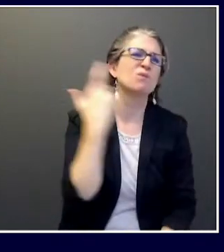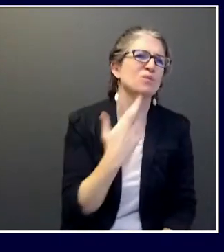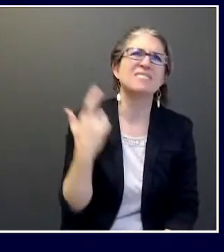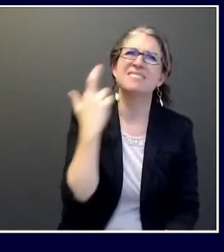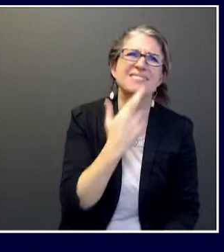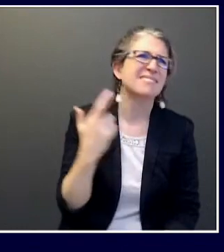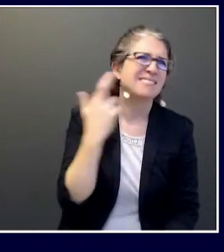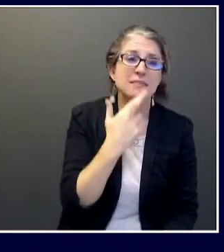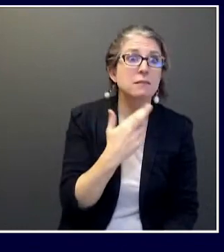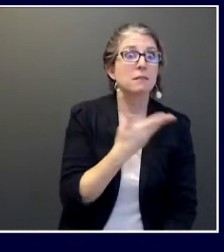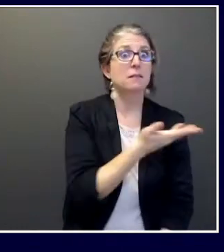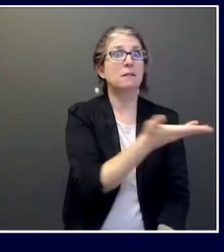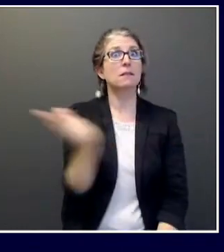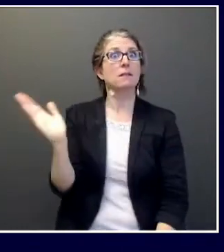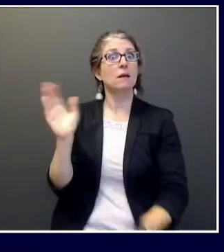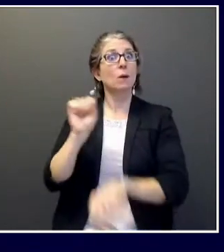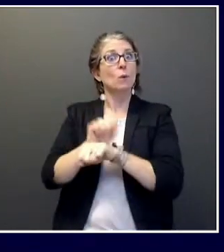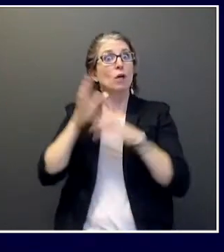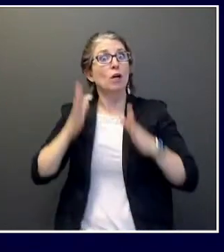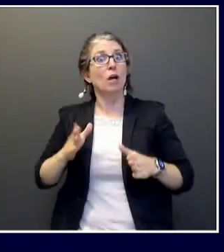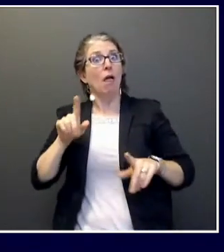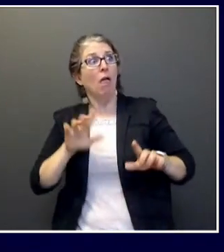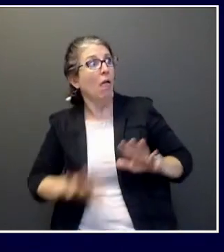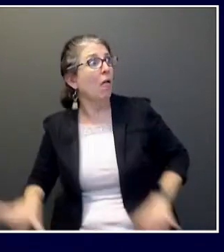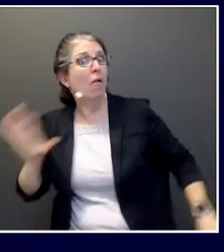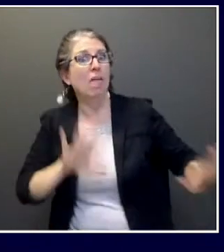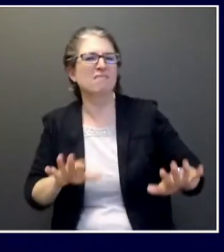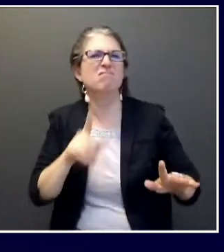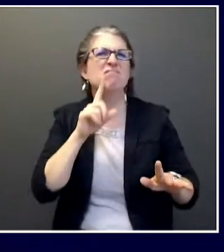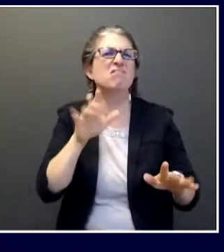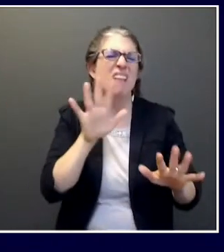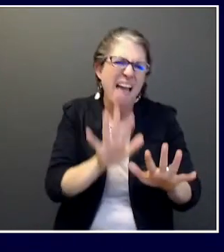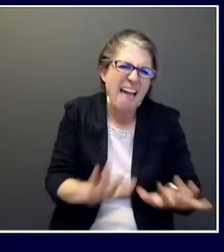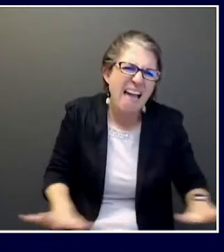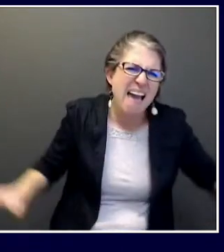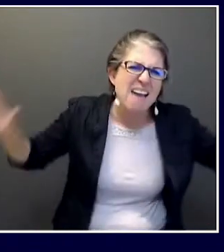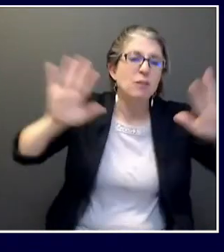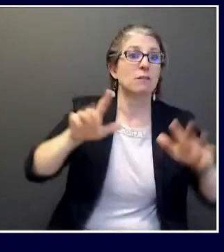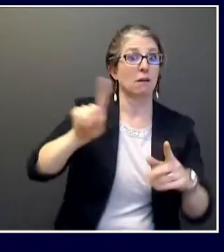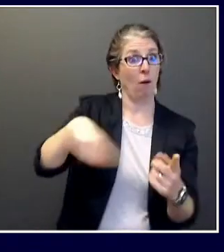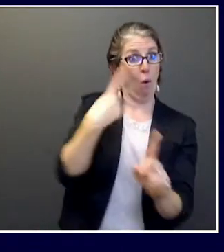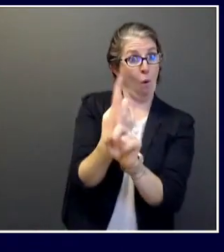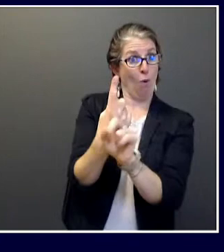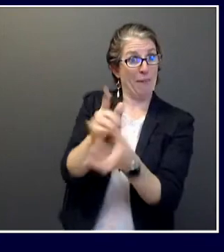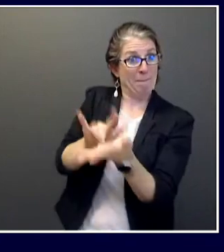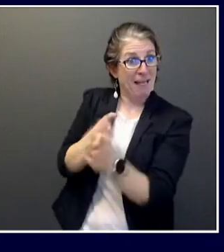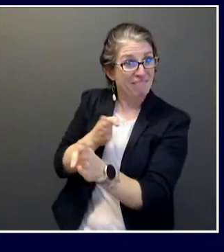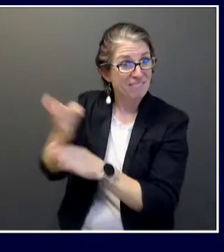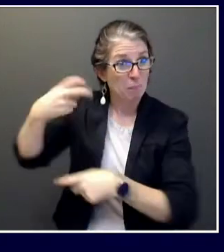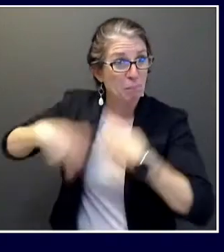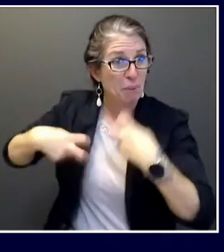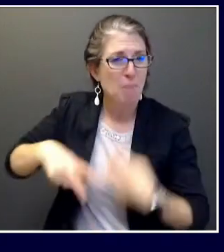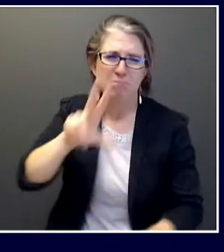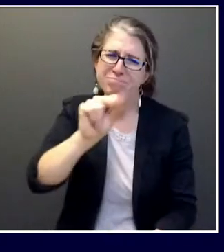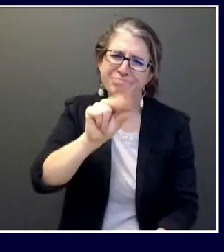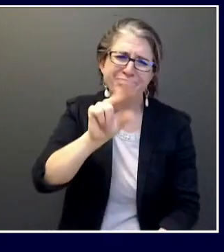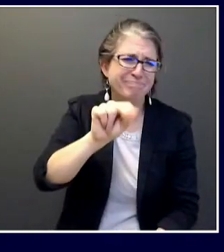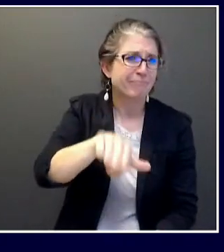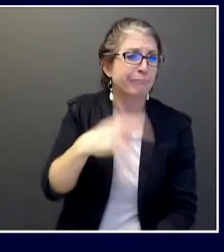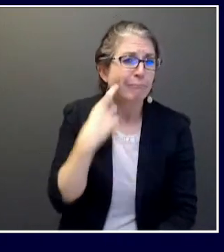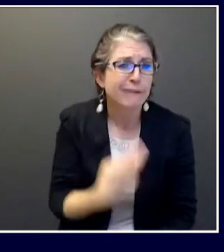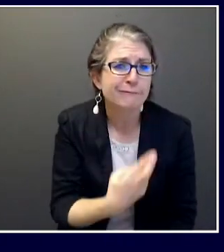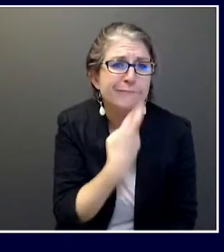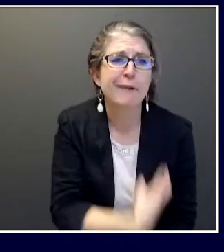includes providing flexibility where possible. So, for example, we work with facilities on staffing ratios or on-the-job